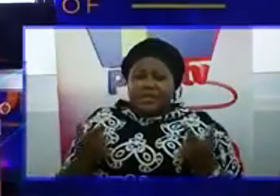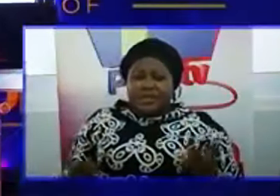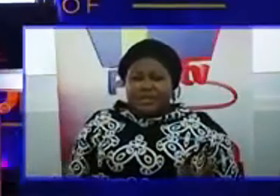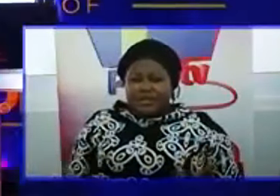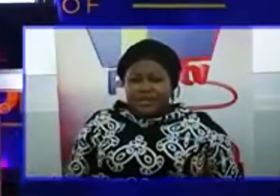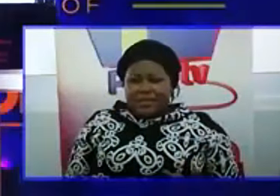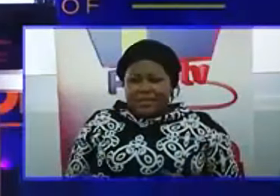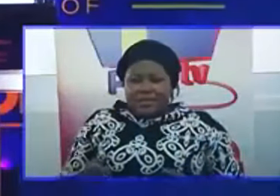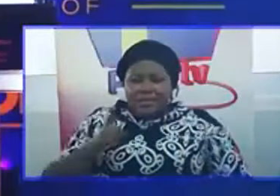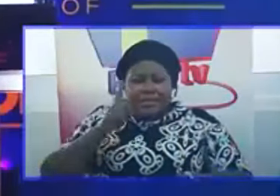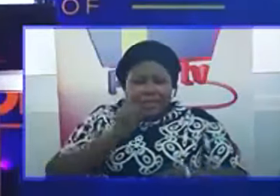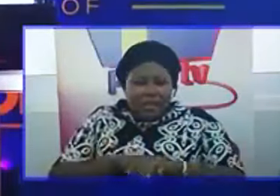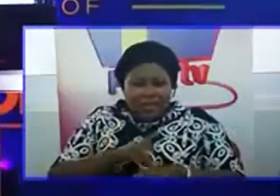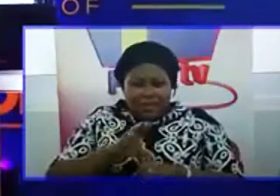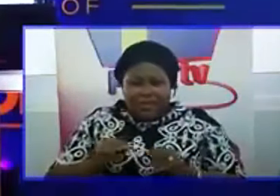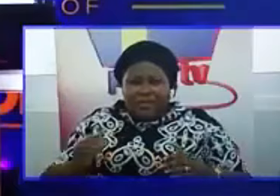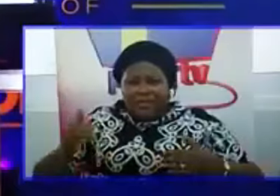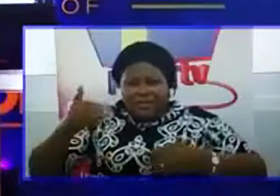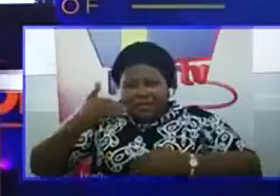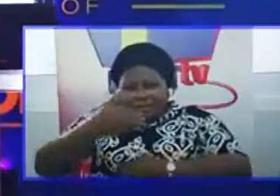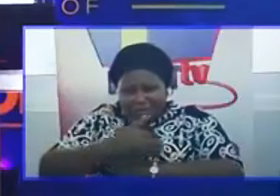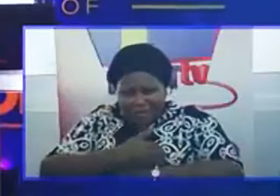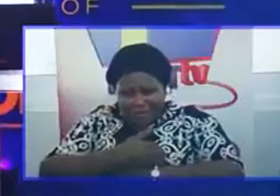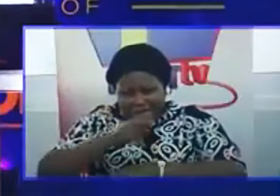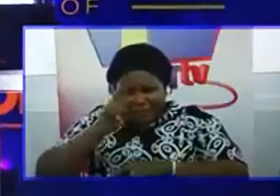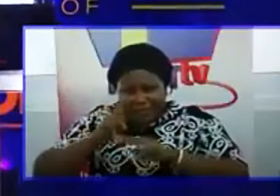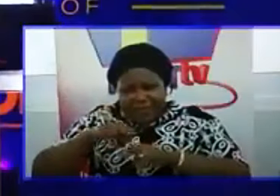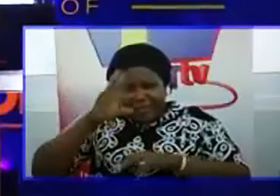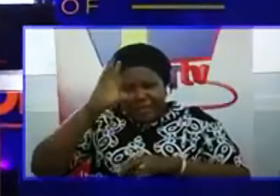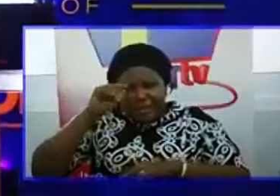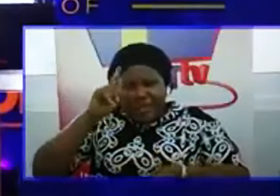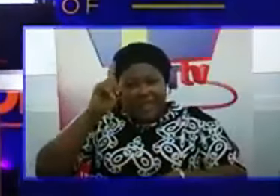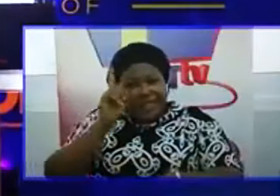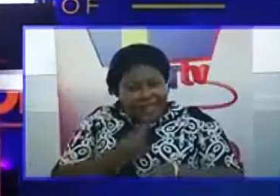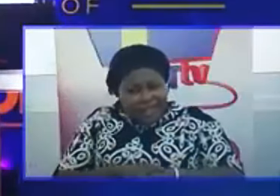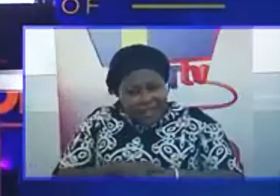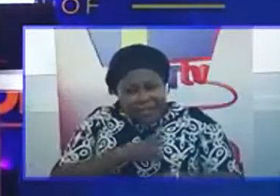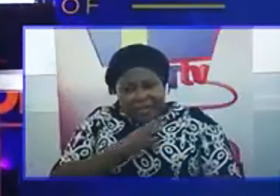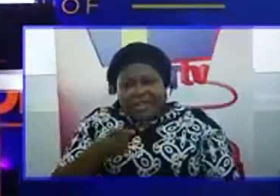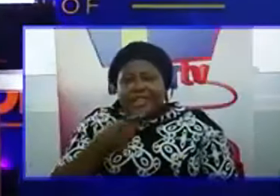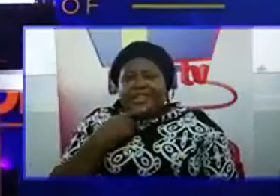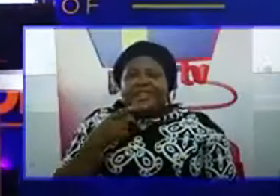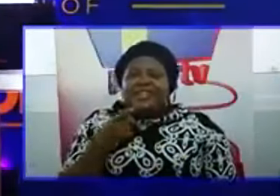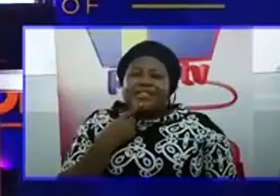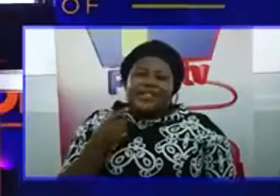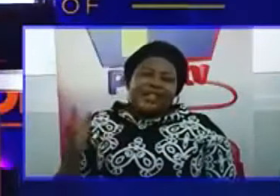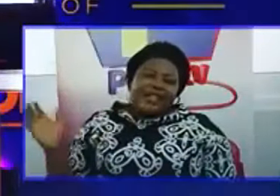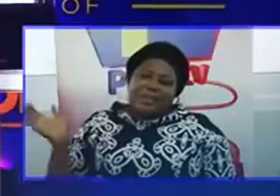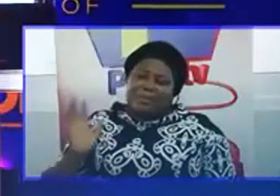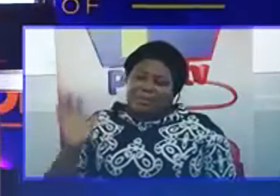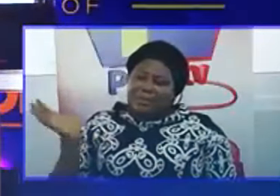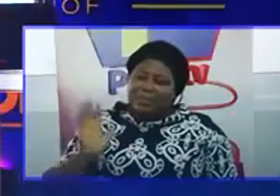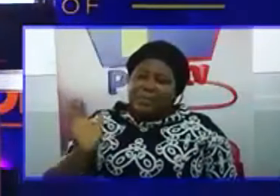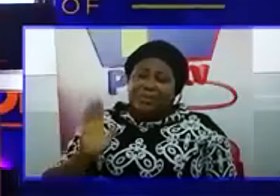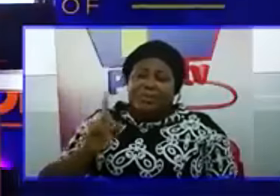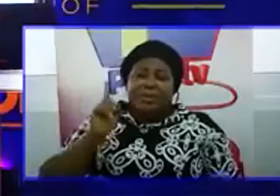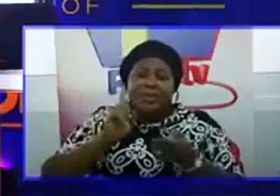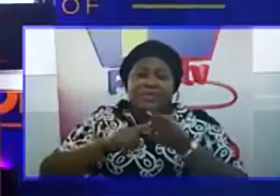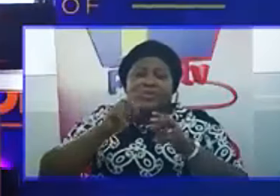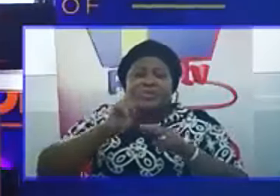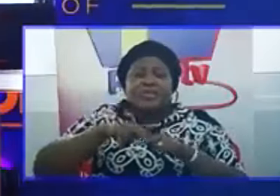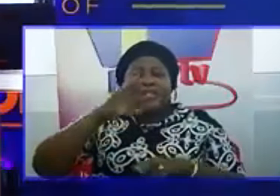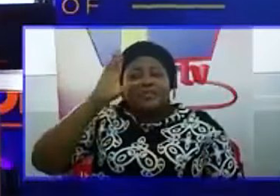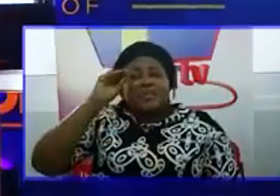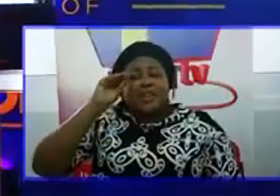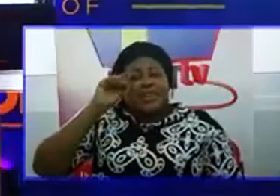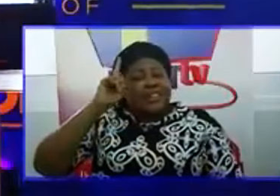to embrace and receive a chairman. And a time to say farewell to a chairman. There's